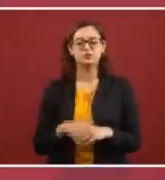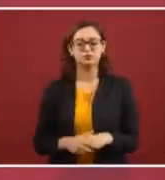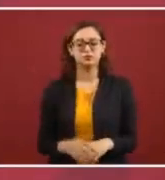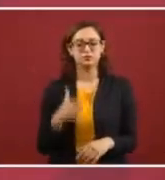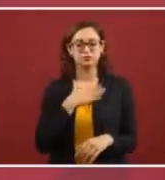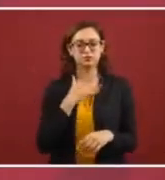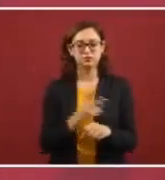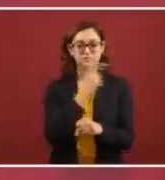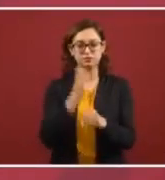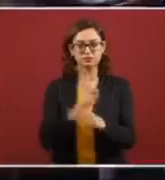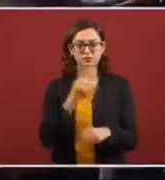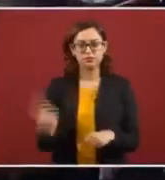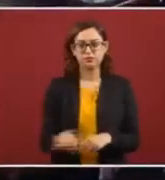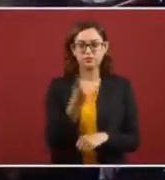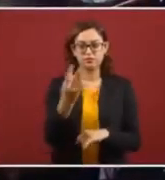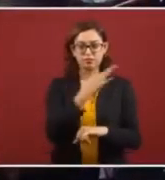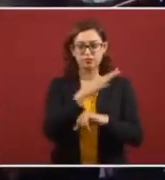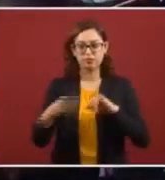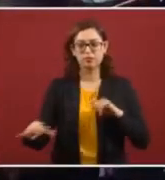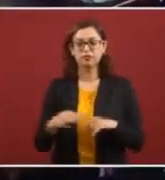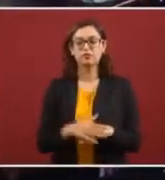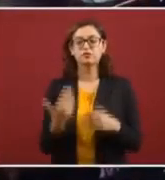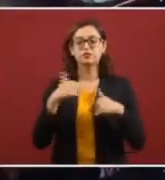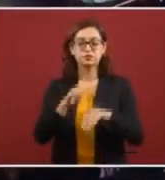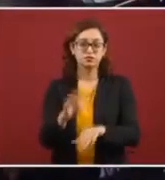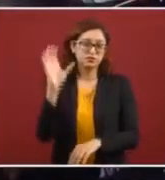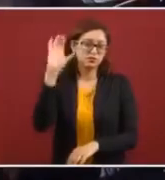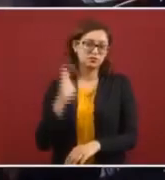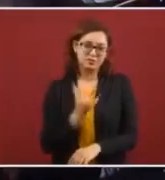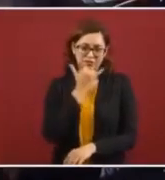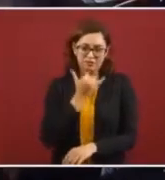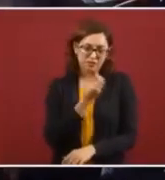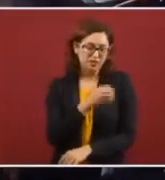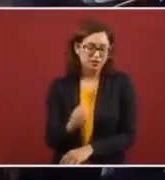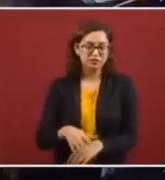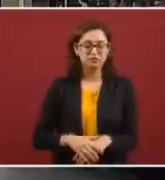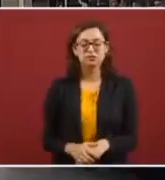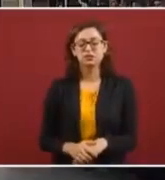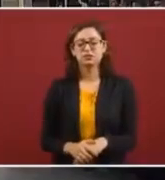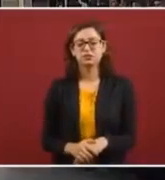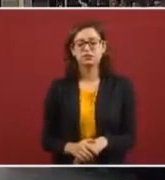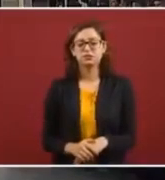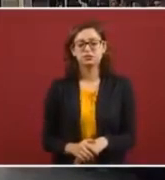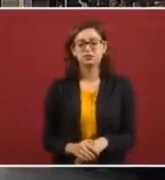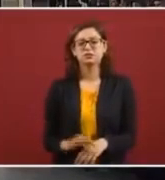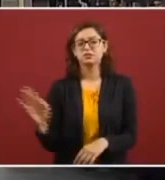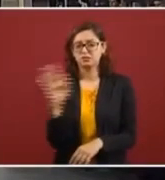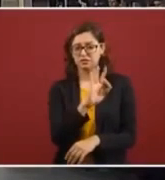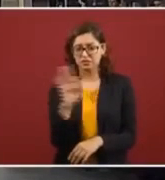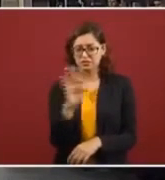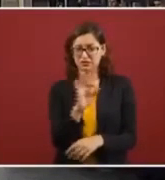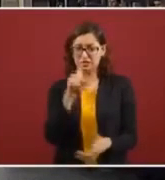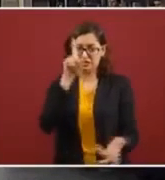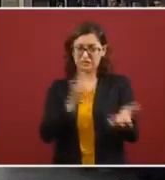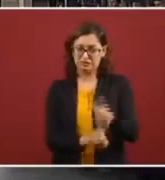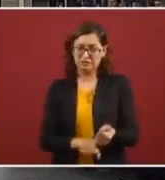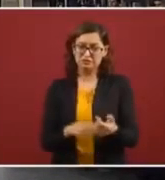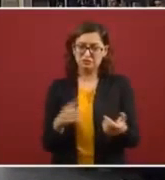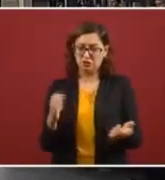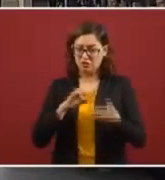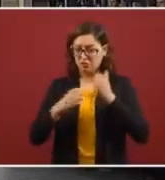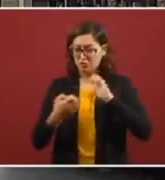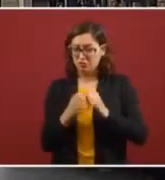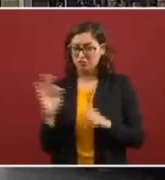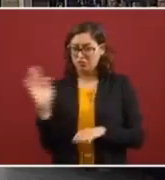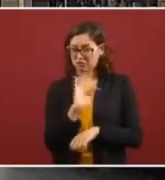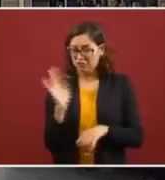And my second and last question. ¿No será que tiene el enemigo en casa, presidente, que le estén ocultando información?